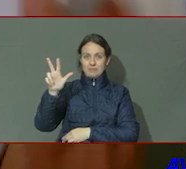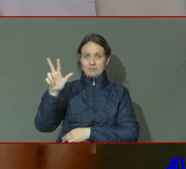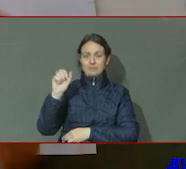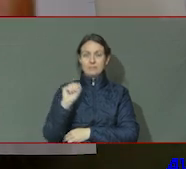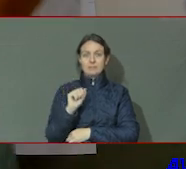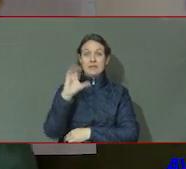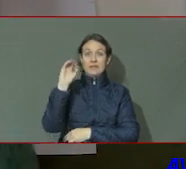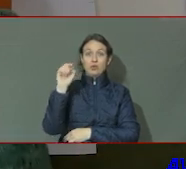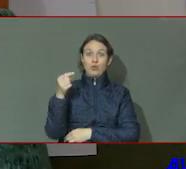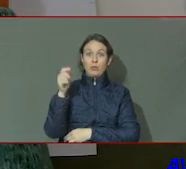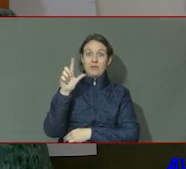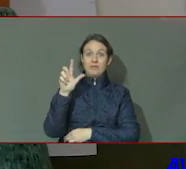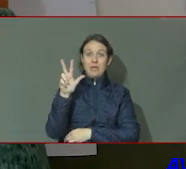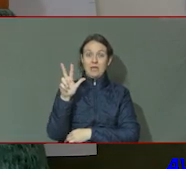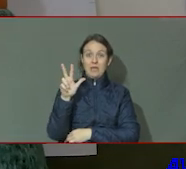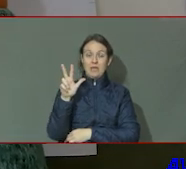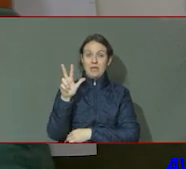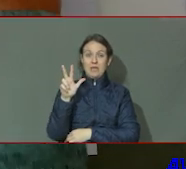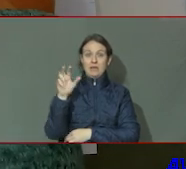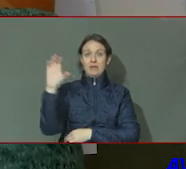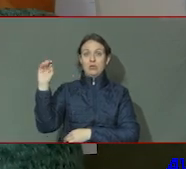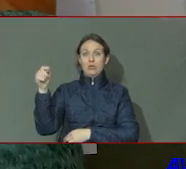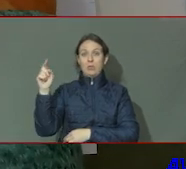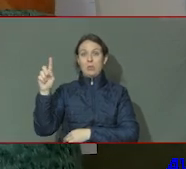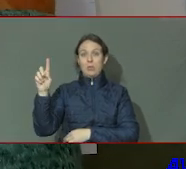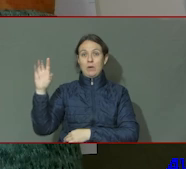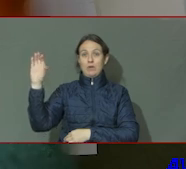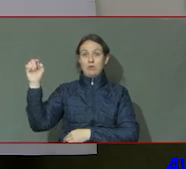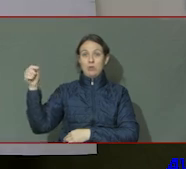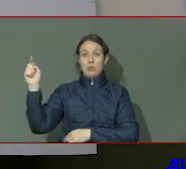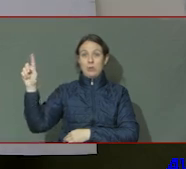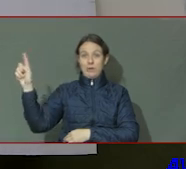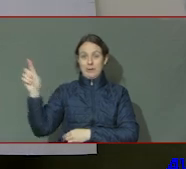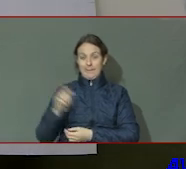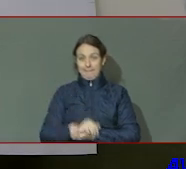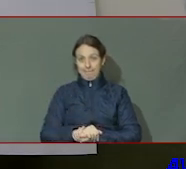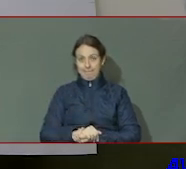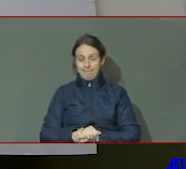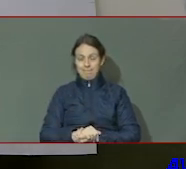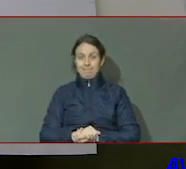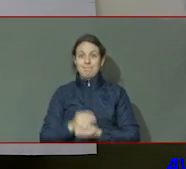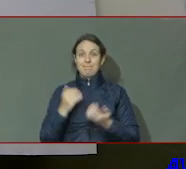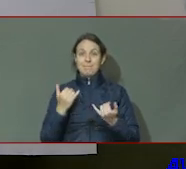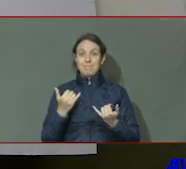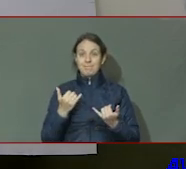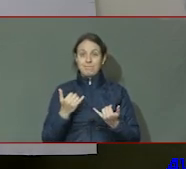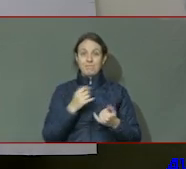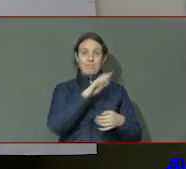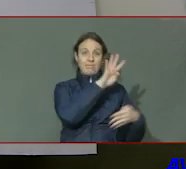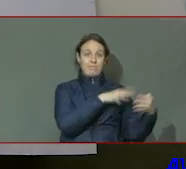This 0.78, 0.11, and 0.11. So the end of